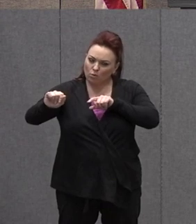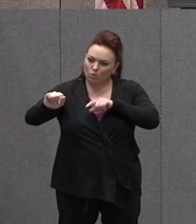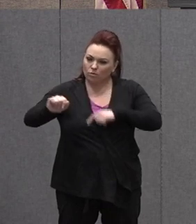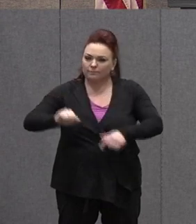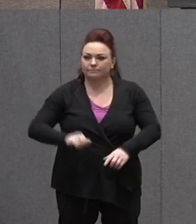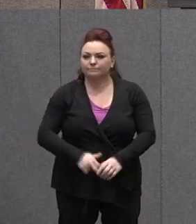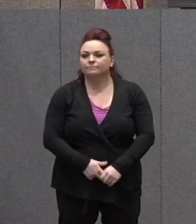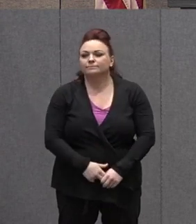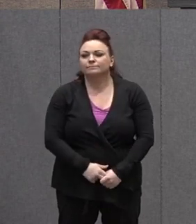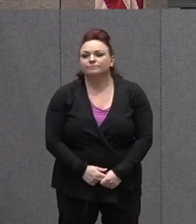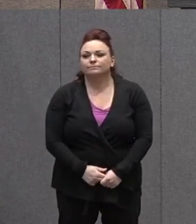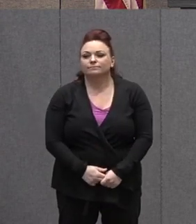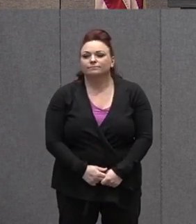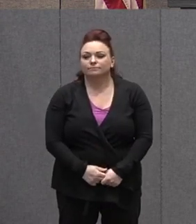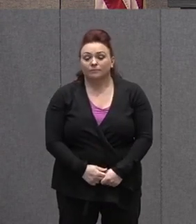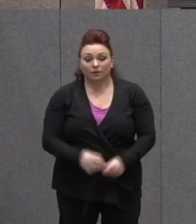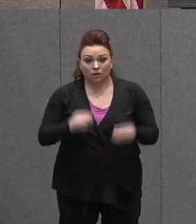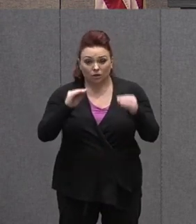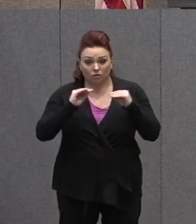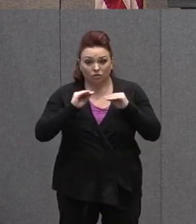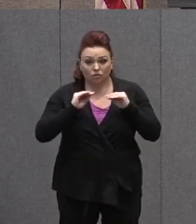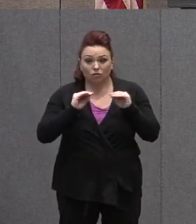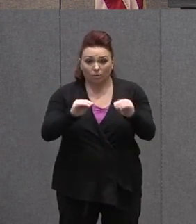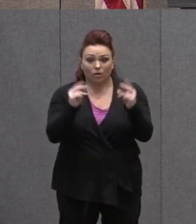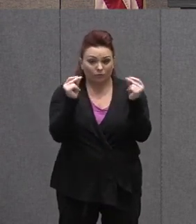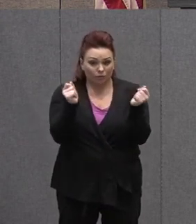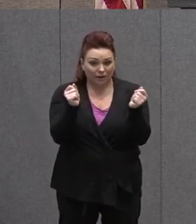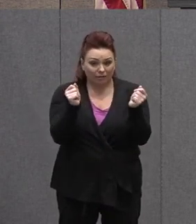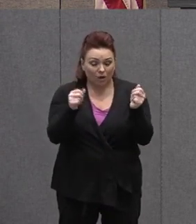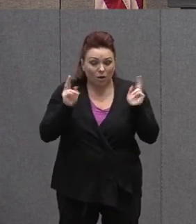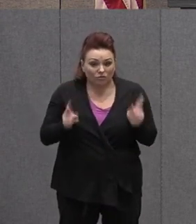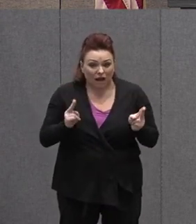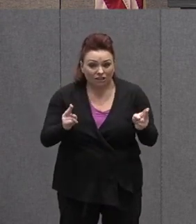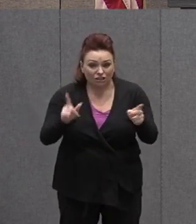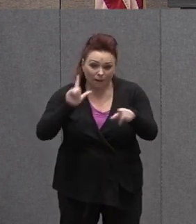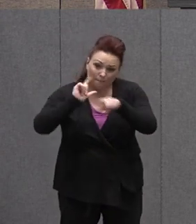dash. That means to move quickly or rush.